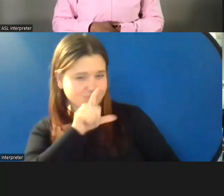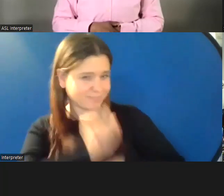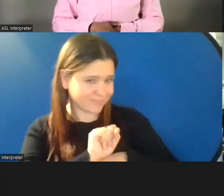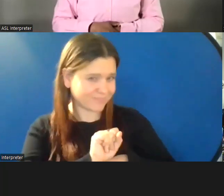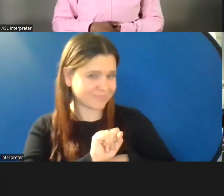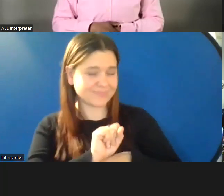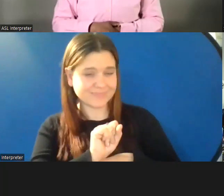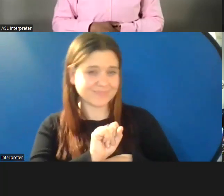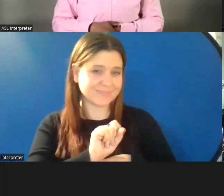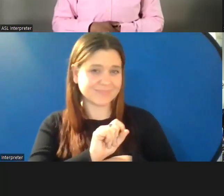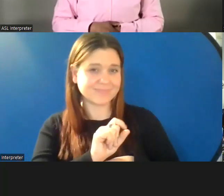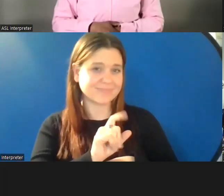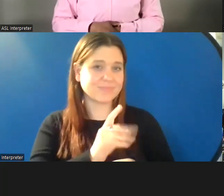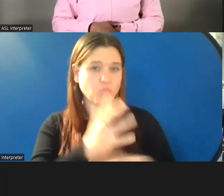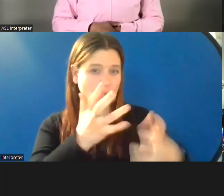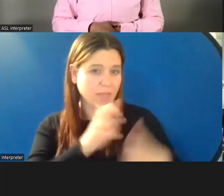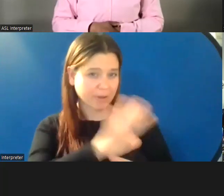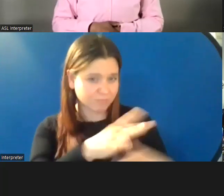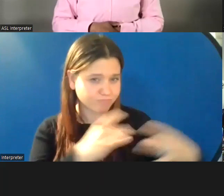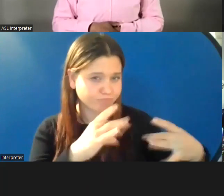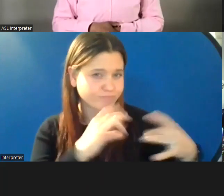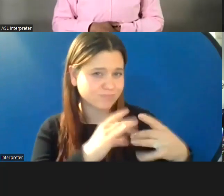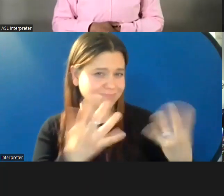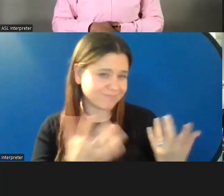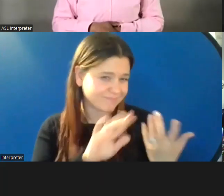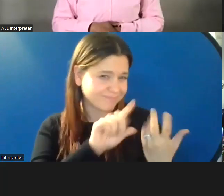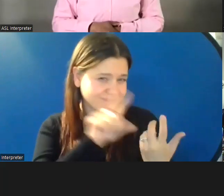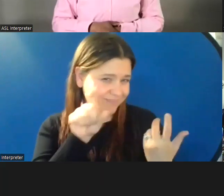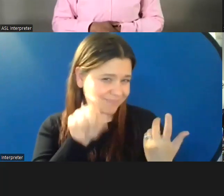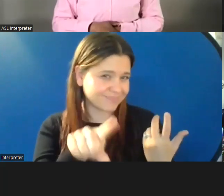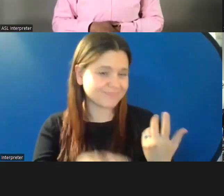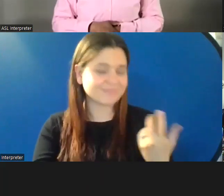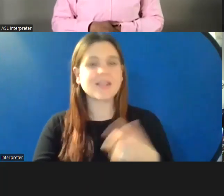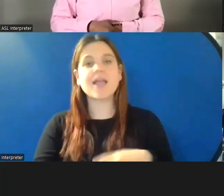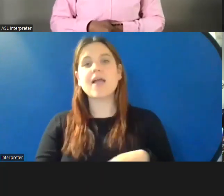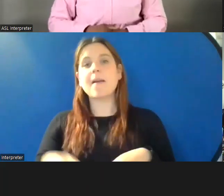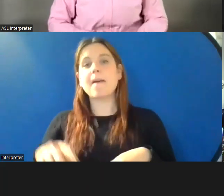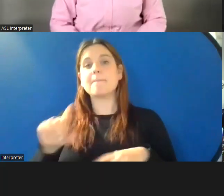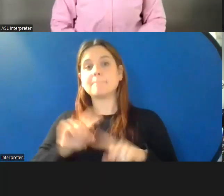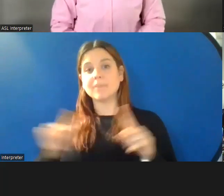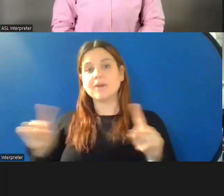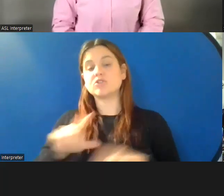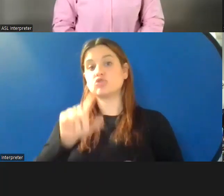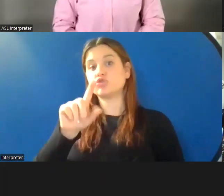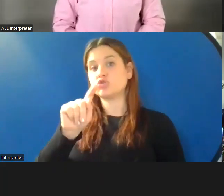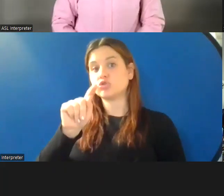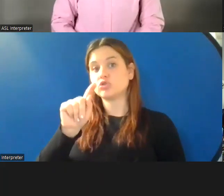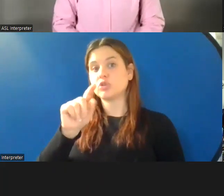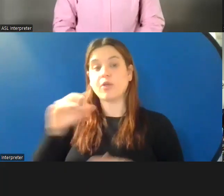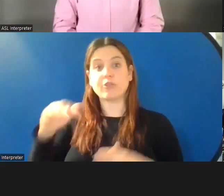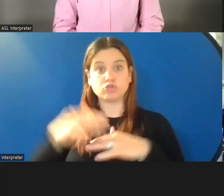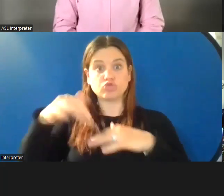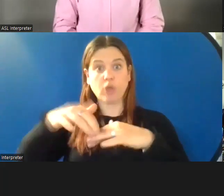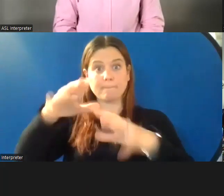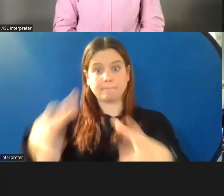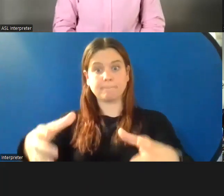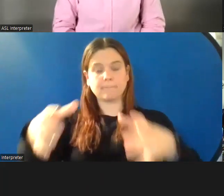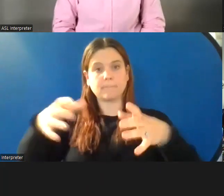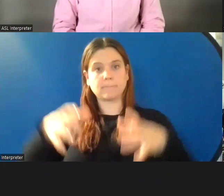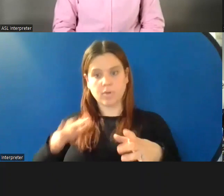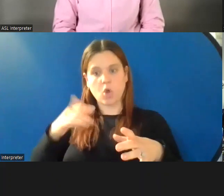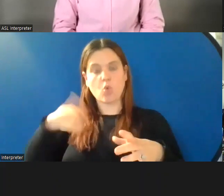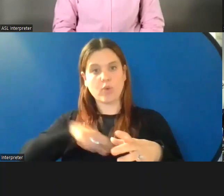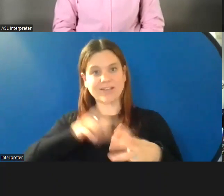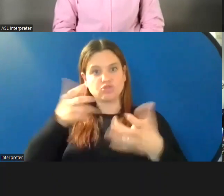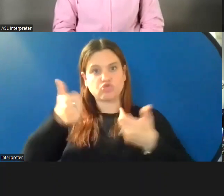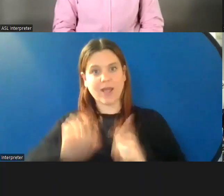So instead of, you know, having the tribes come in and try to fit the tribal wants and desires into their box, I think if people